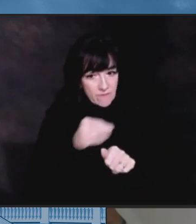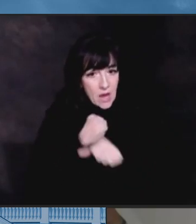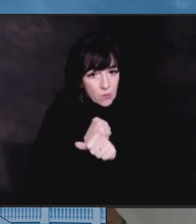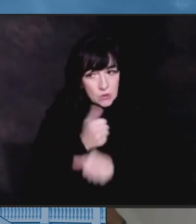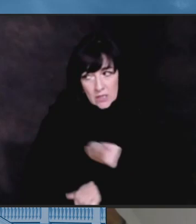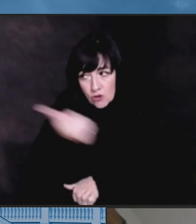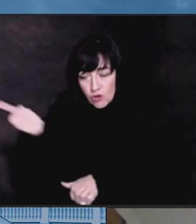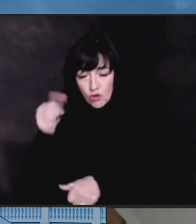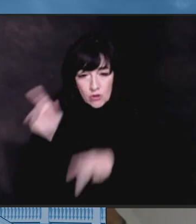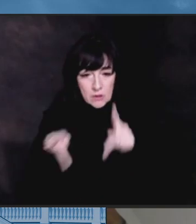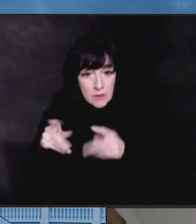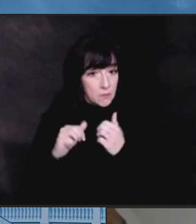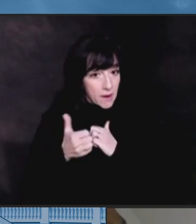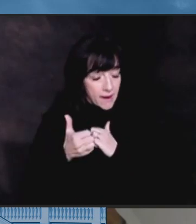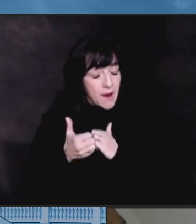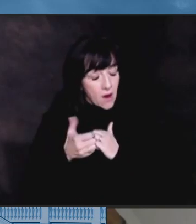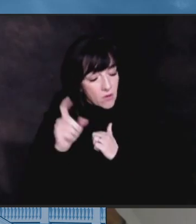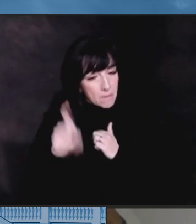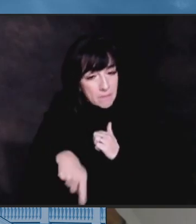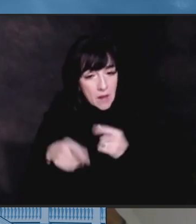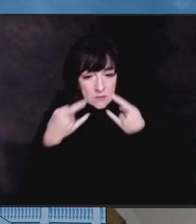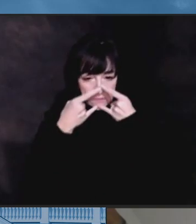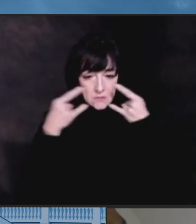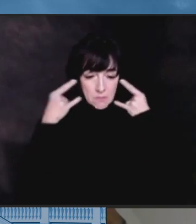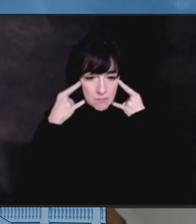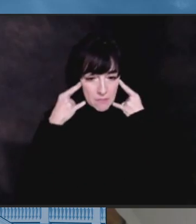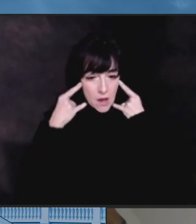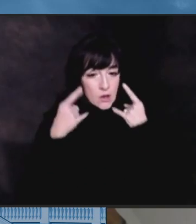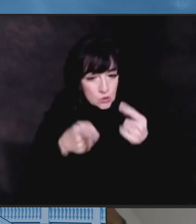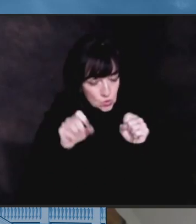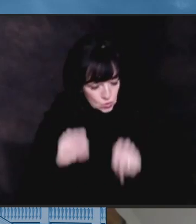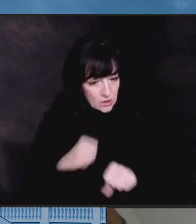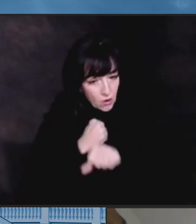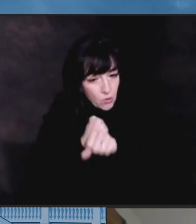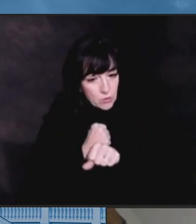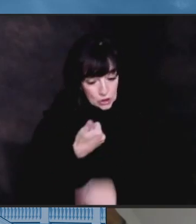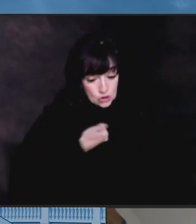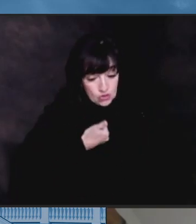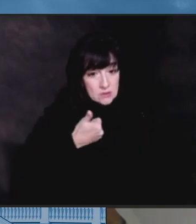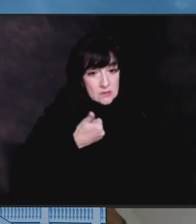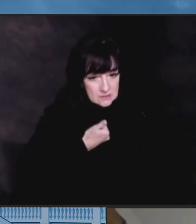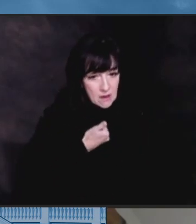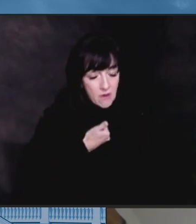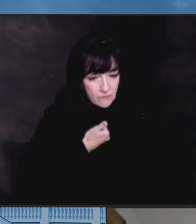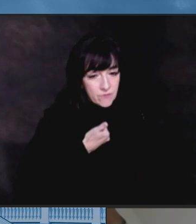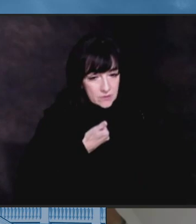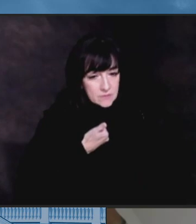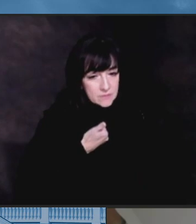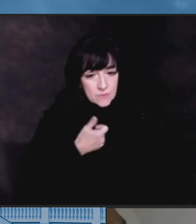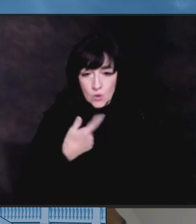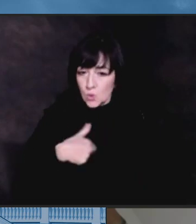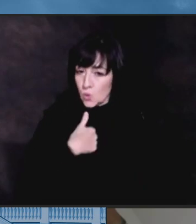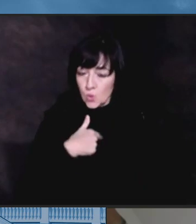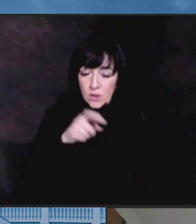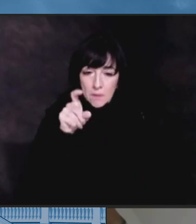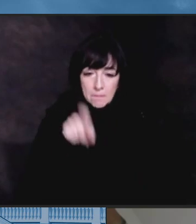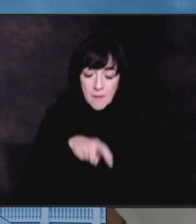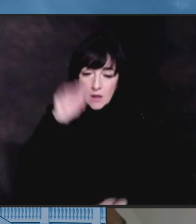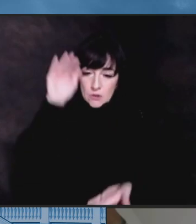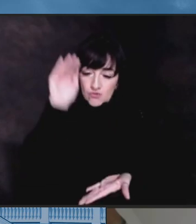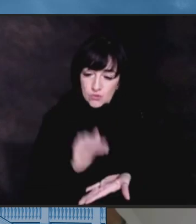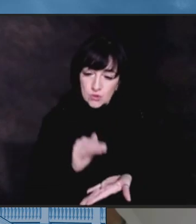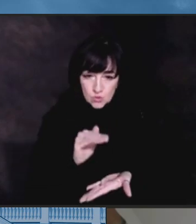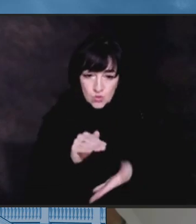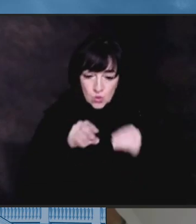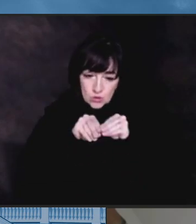now the science tells us that you're protecting yourself as well in doing that. We've got to do something to reduce